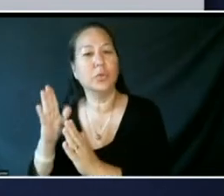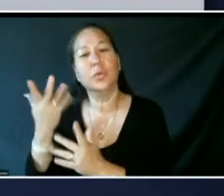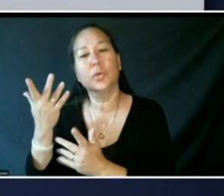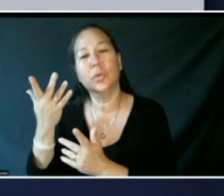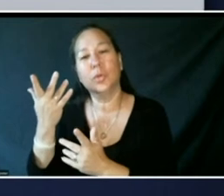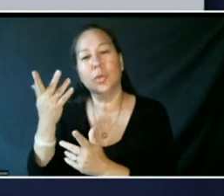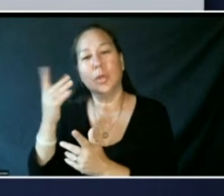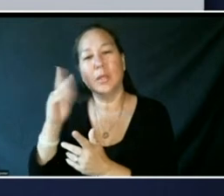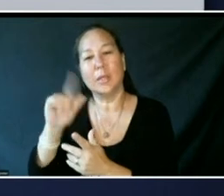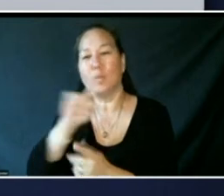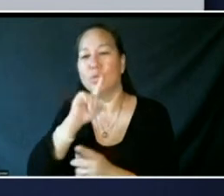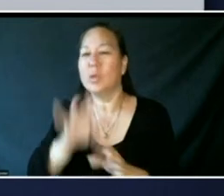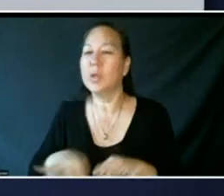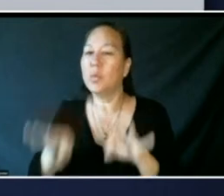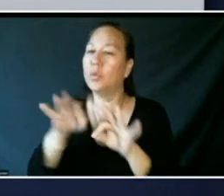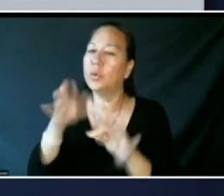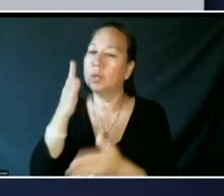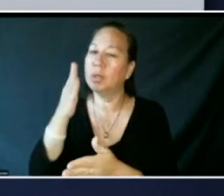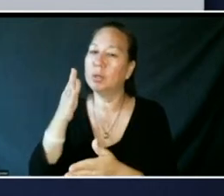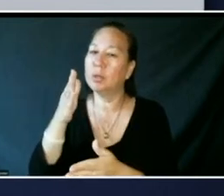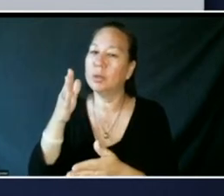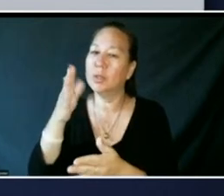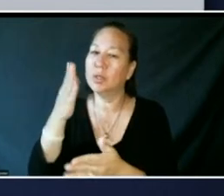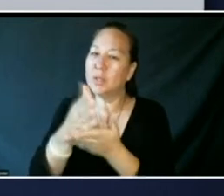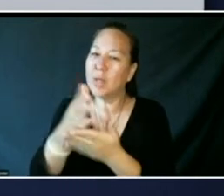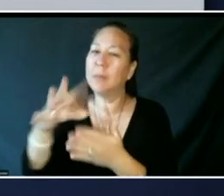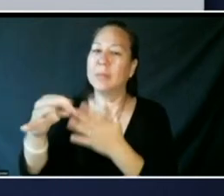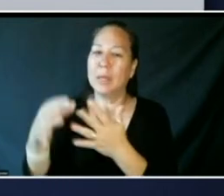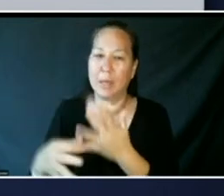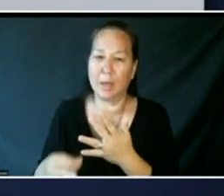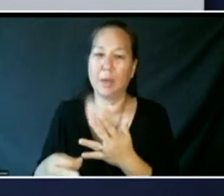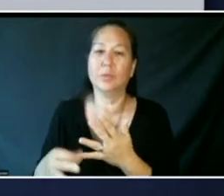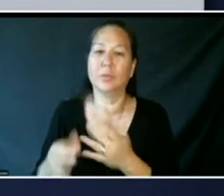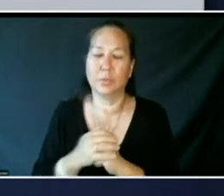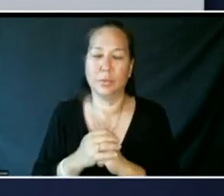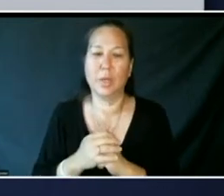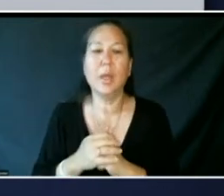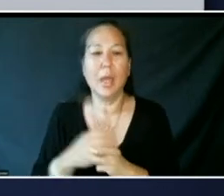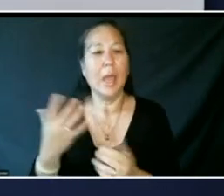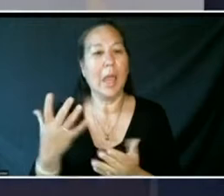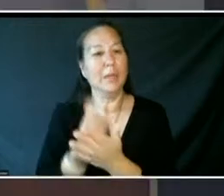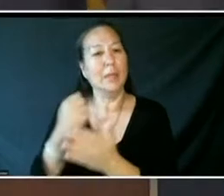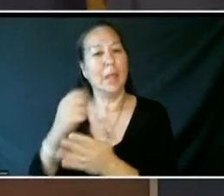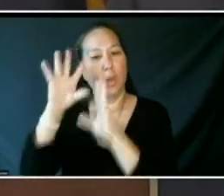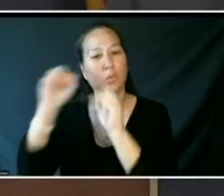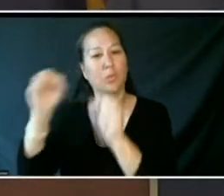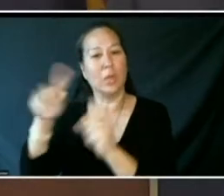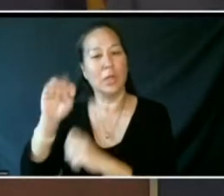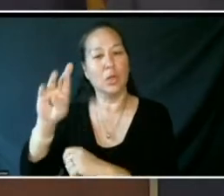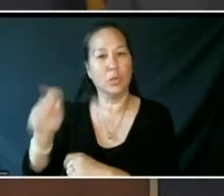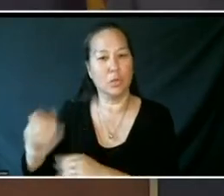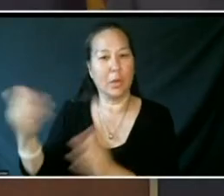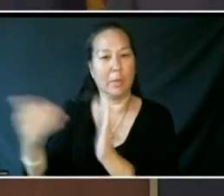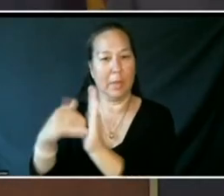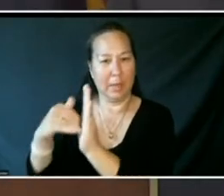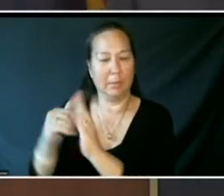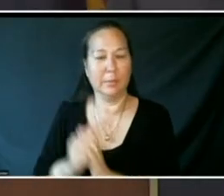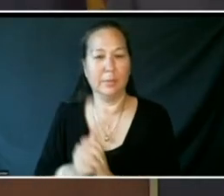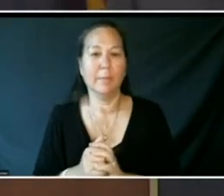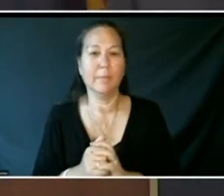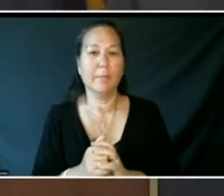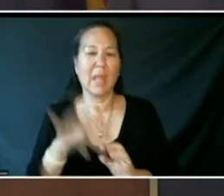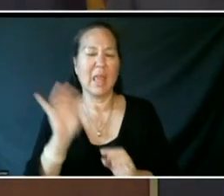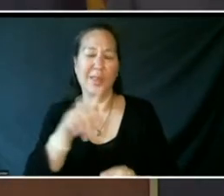reelection. As we have seen in our prior hearings, running through this scheme was a big lie that the election was plagued with